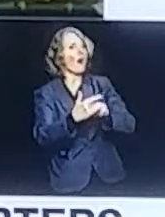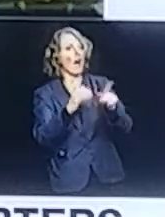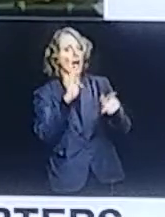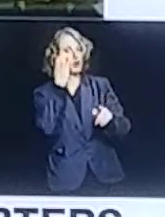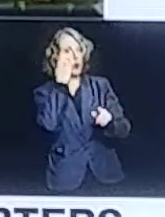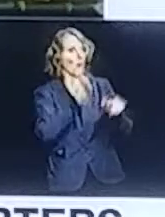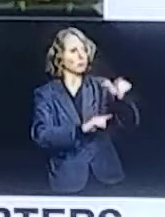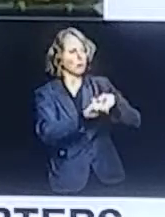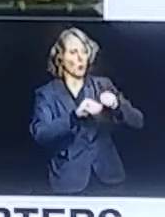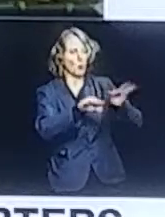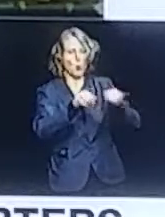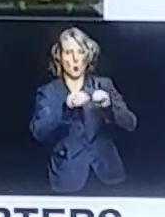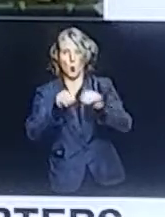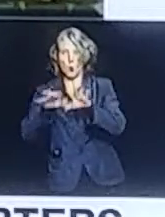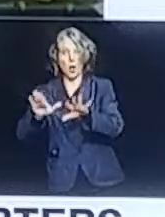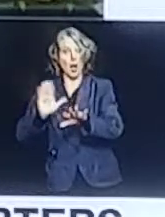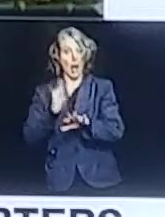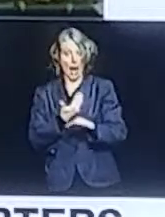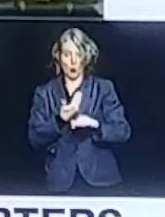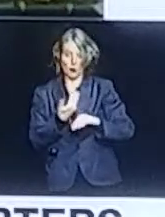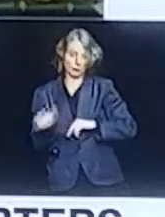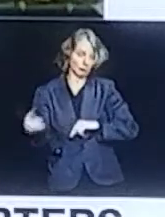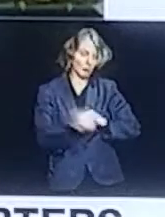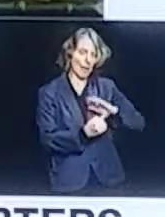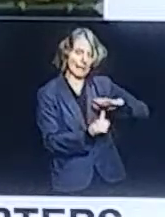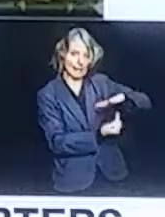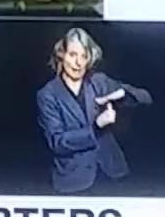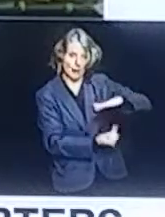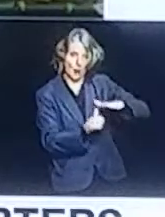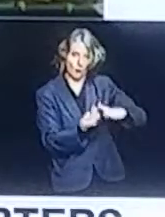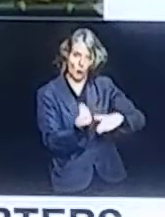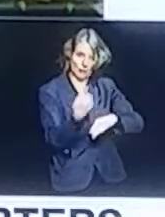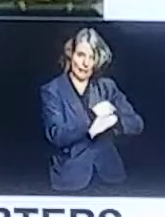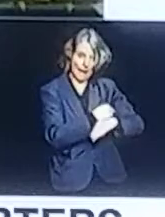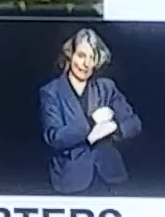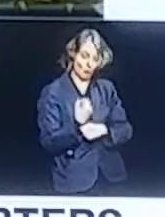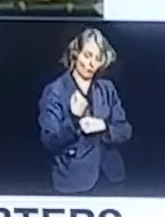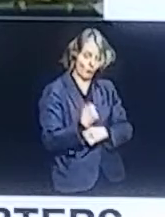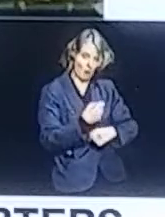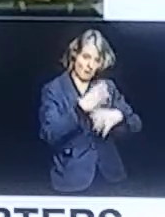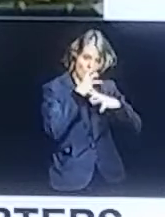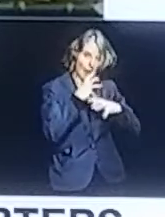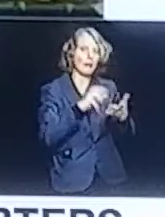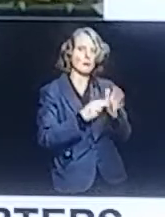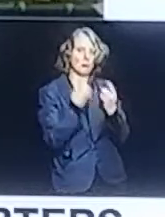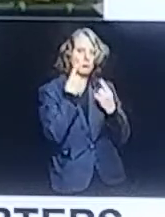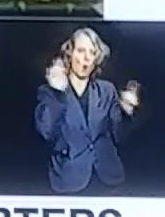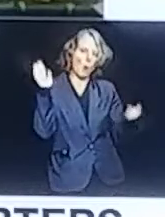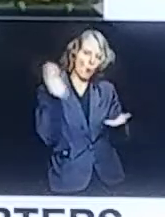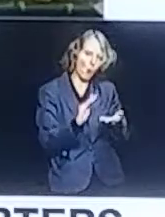and elsewhere, our measures have been very strong, but we're always open to strengthening